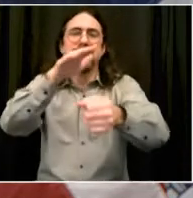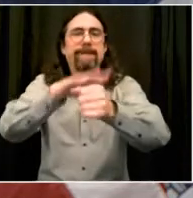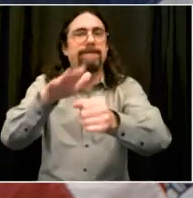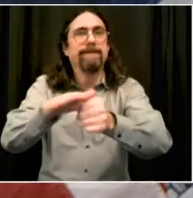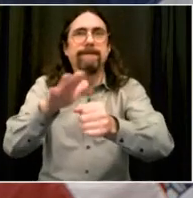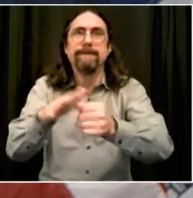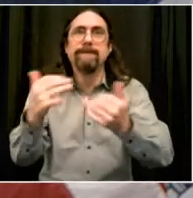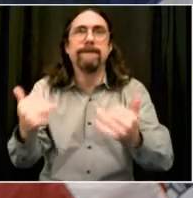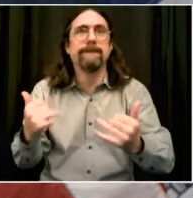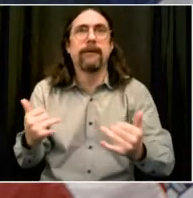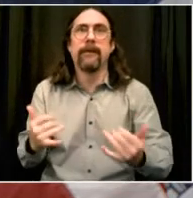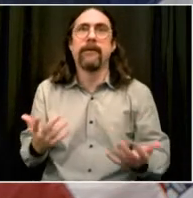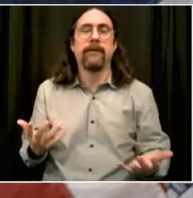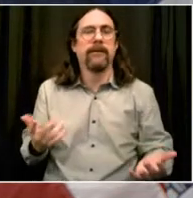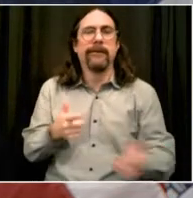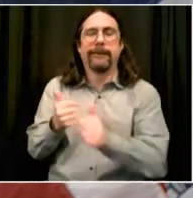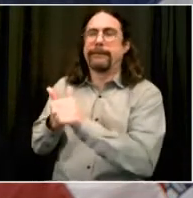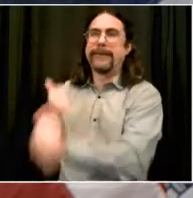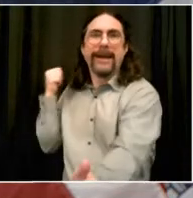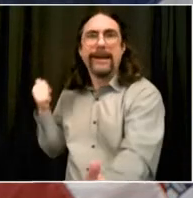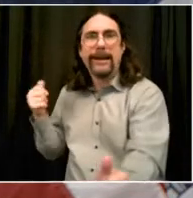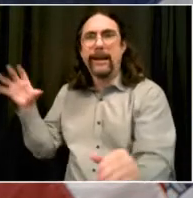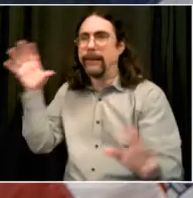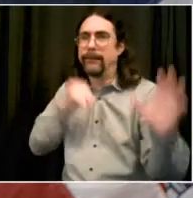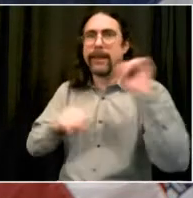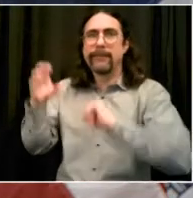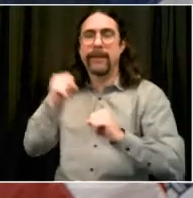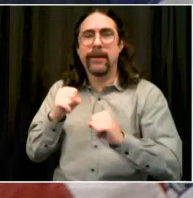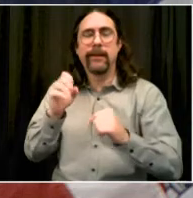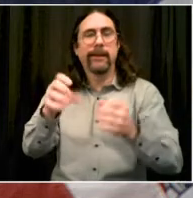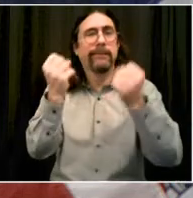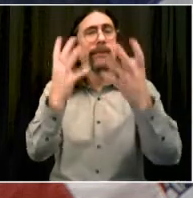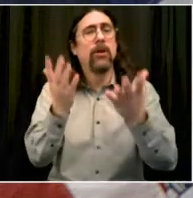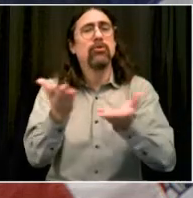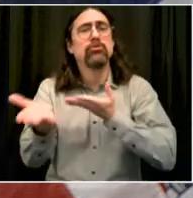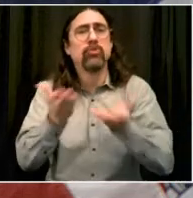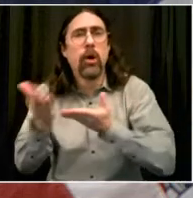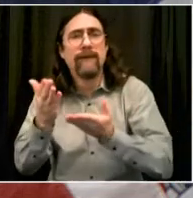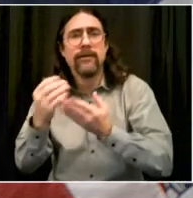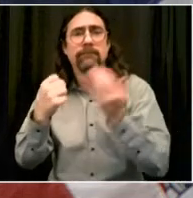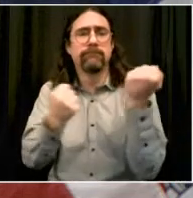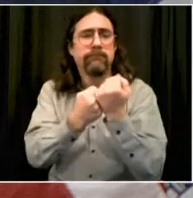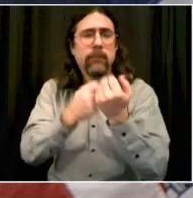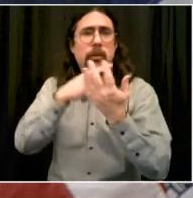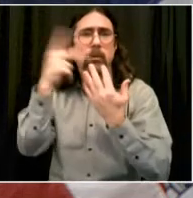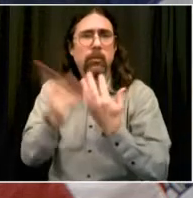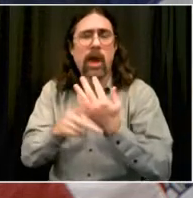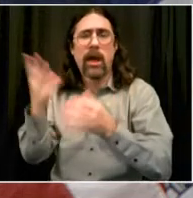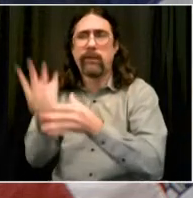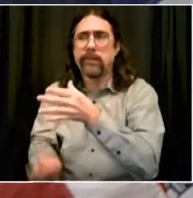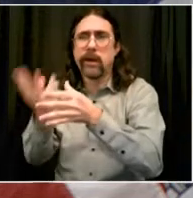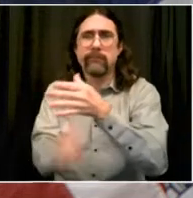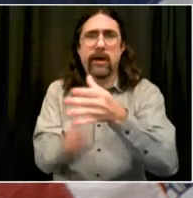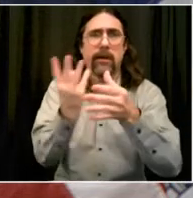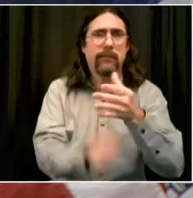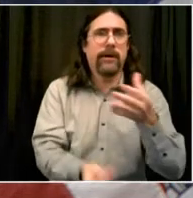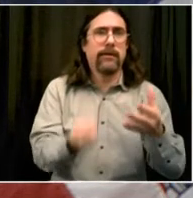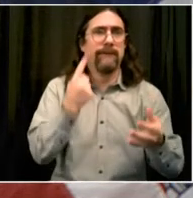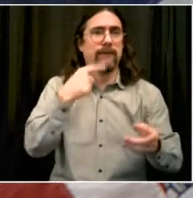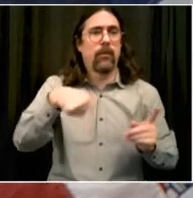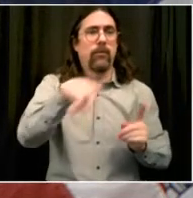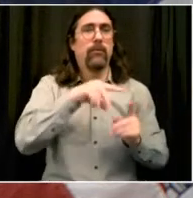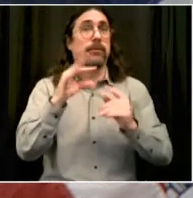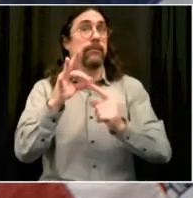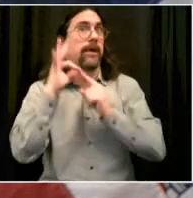impartial hearing system individually, which would, and that system is already kind of